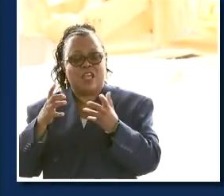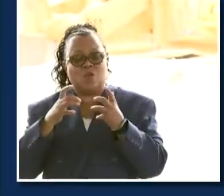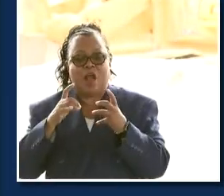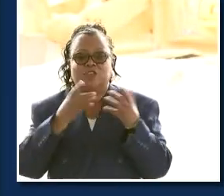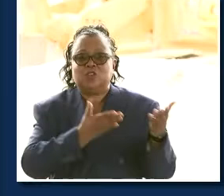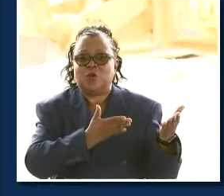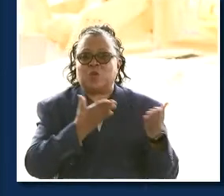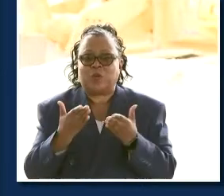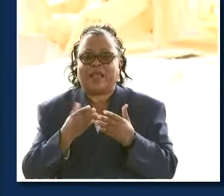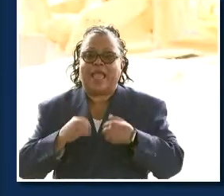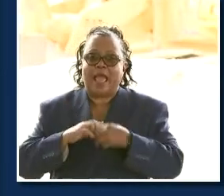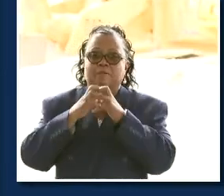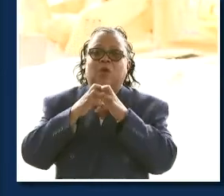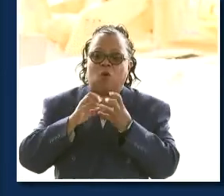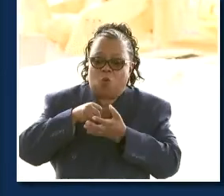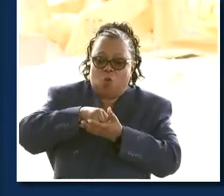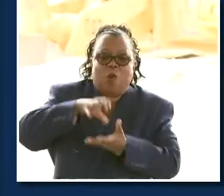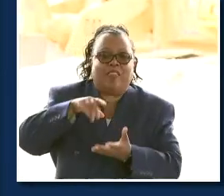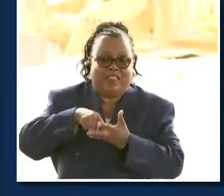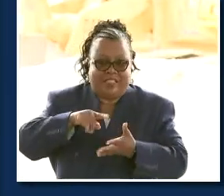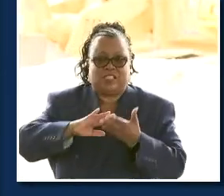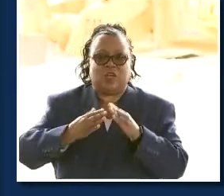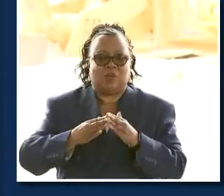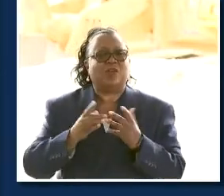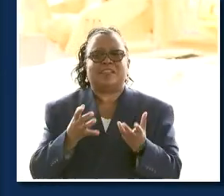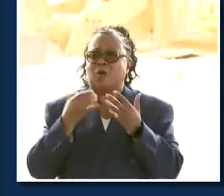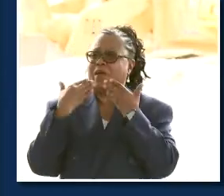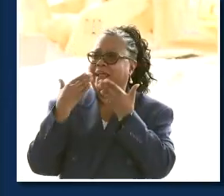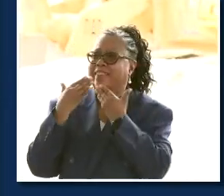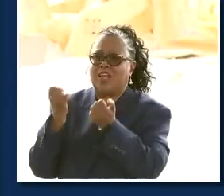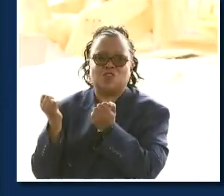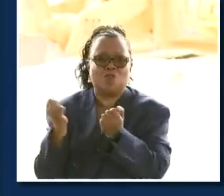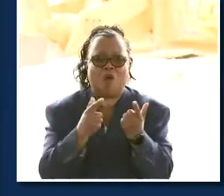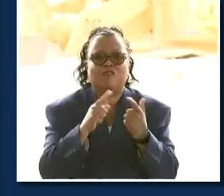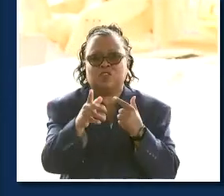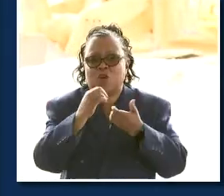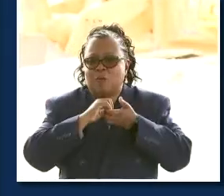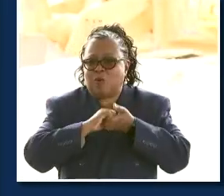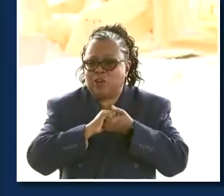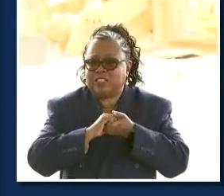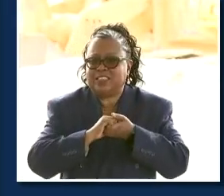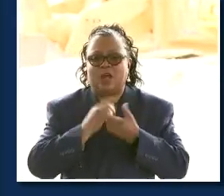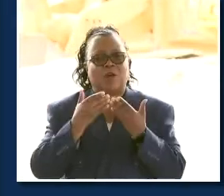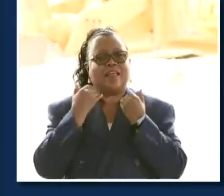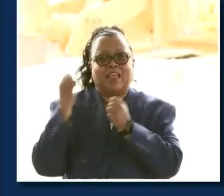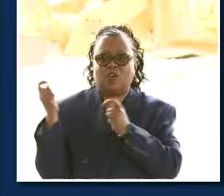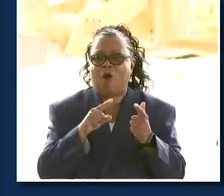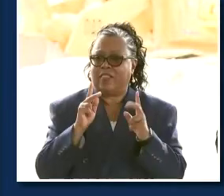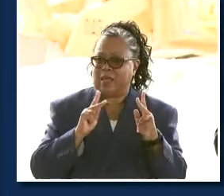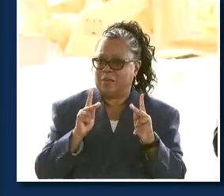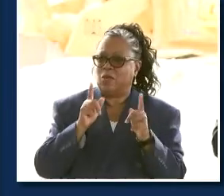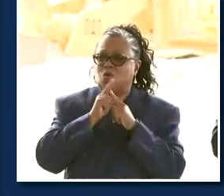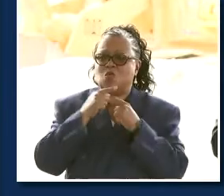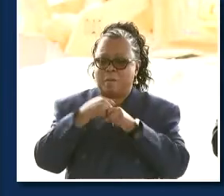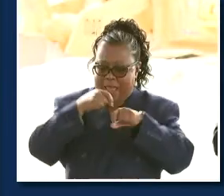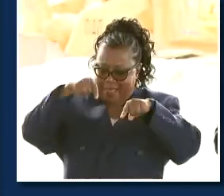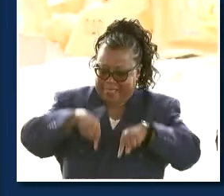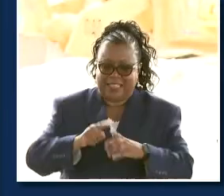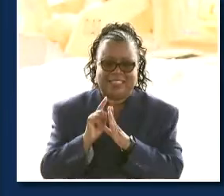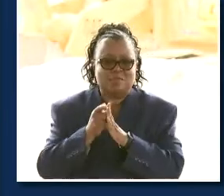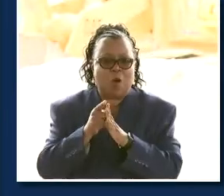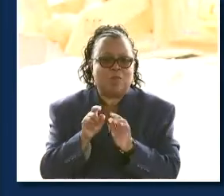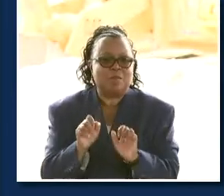to bring and build wealth in this community. So I want to thank you all for your partnership. I want to thank all the people who made this